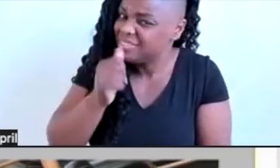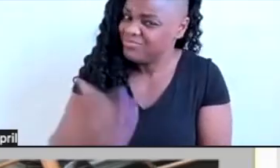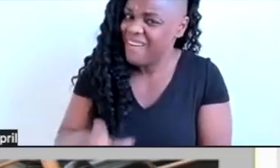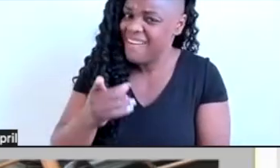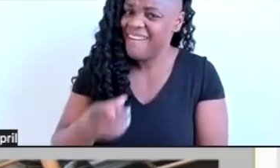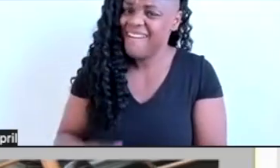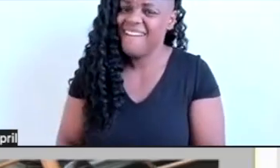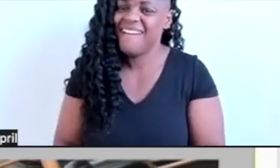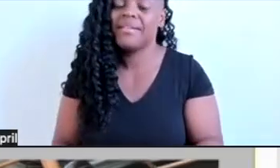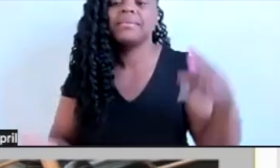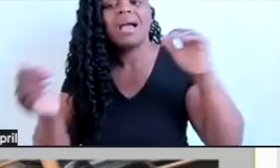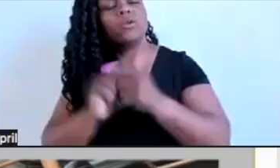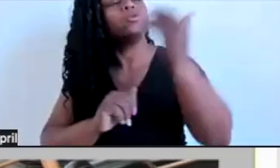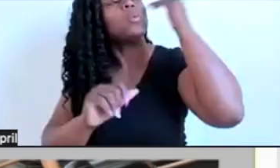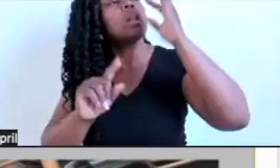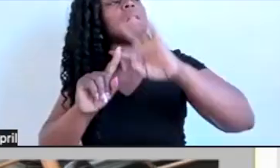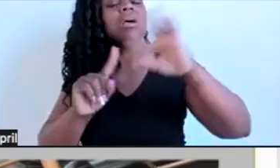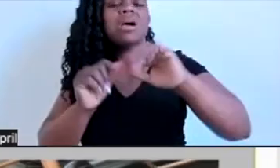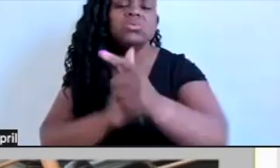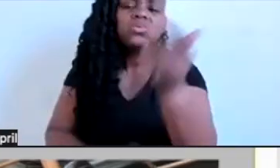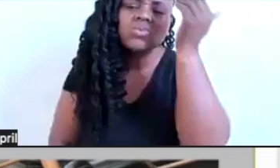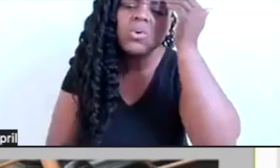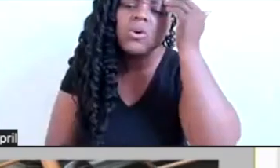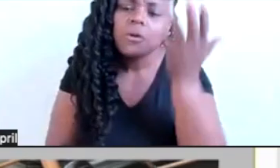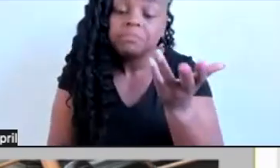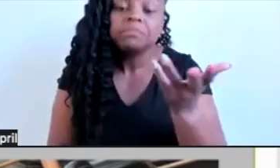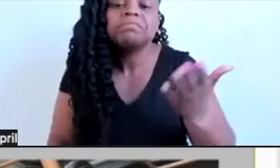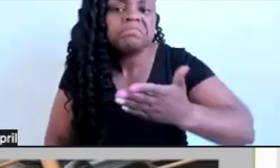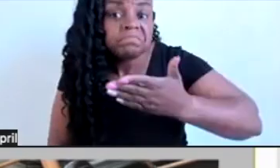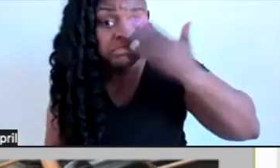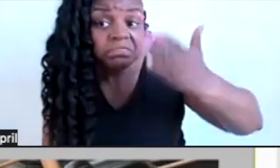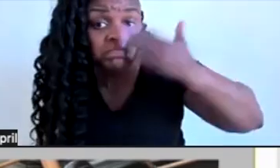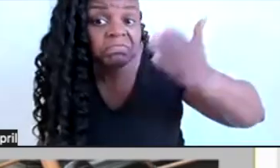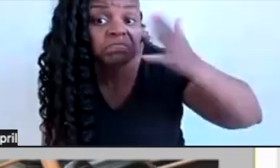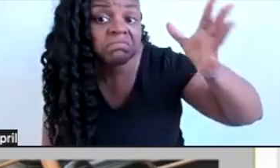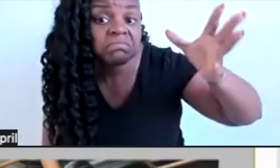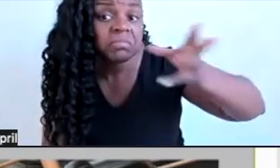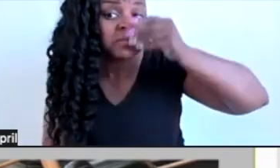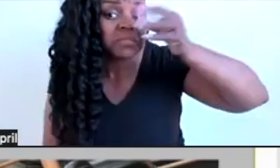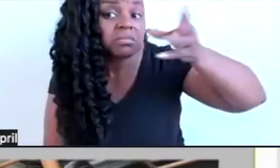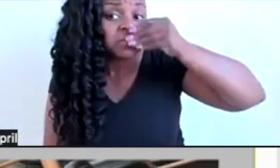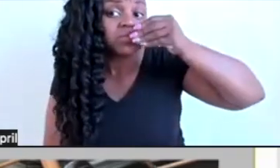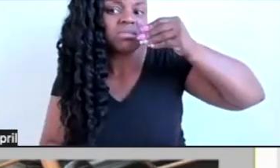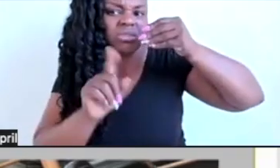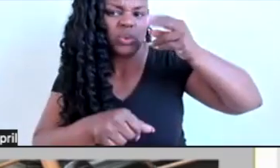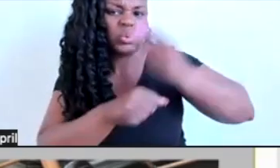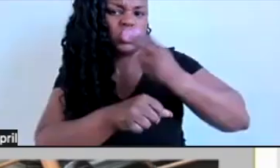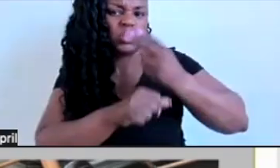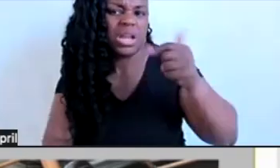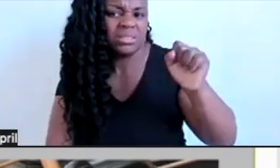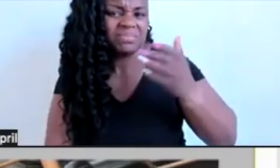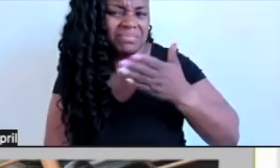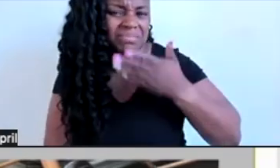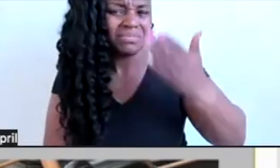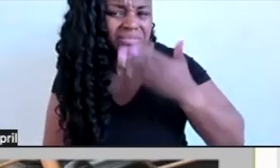First, sniff around your appliances that use natural gas. Natural gas does not have an odor, so gas